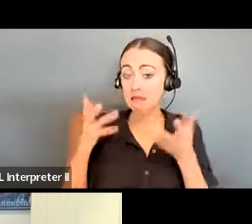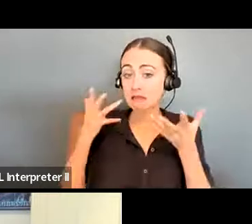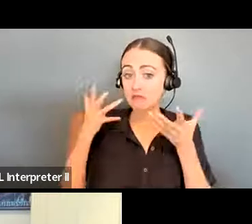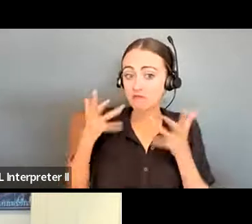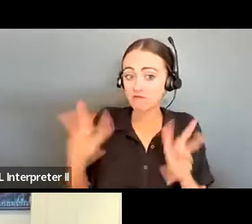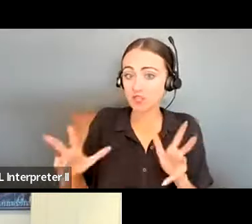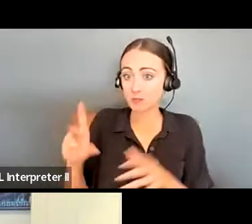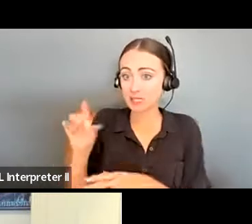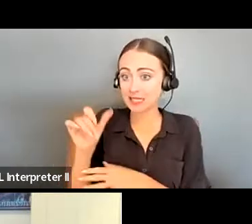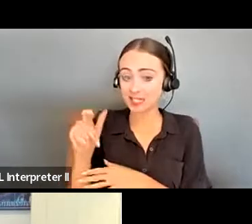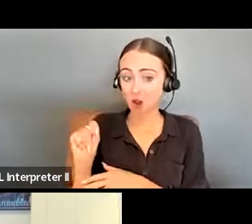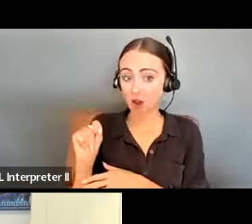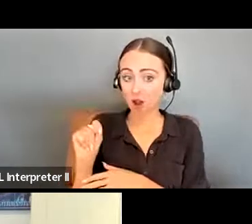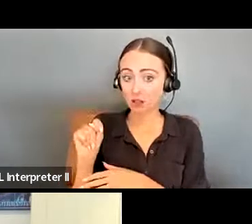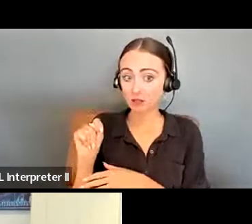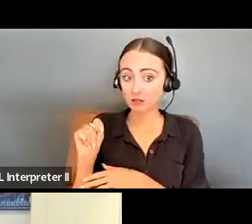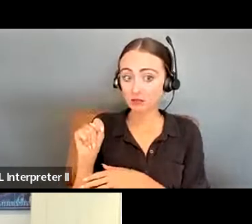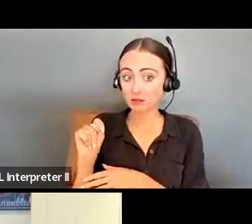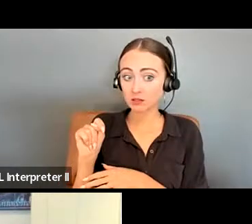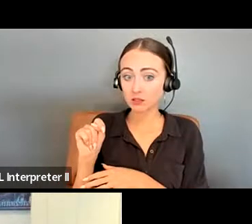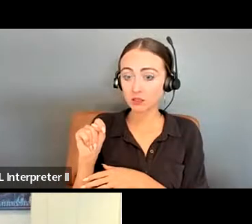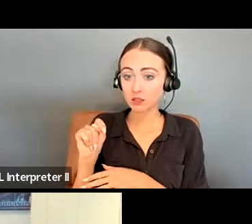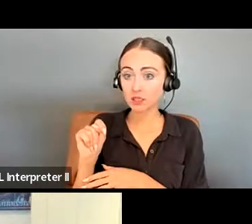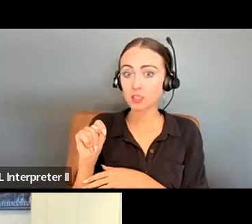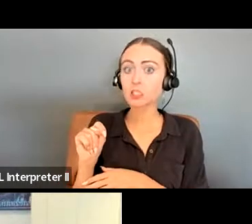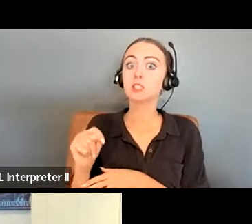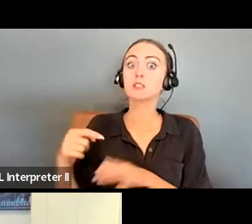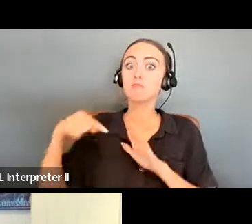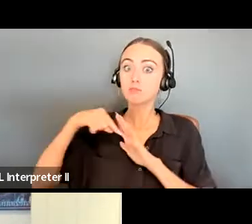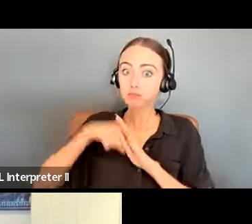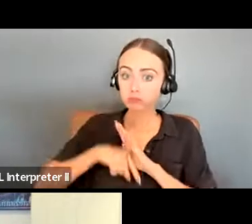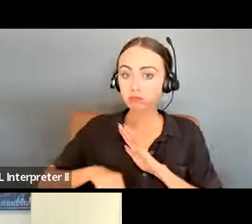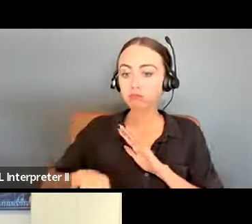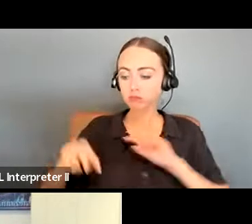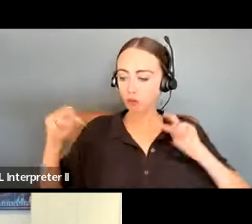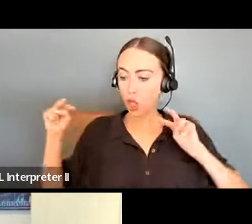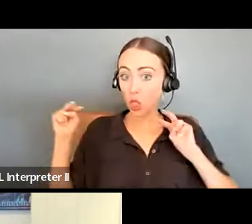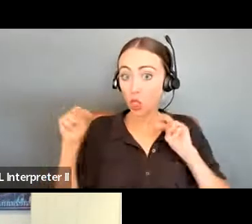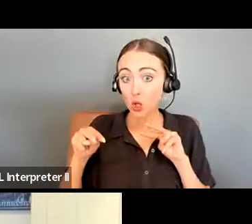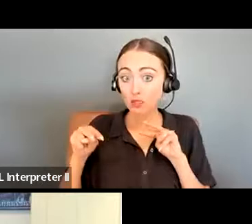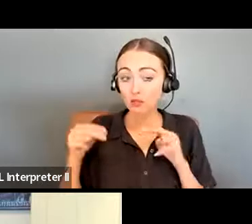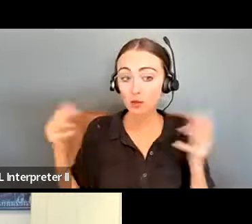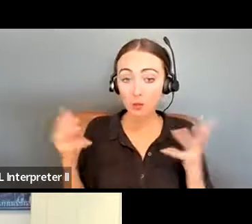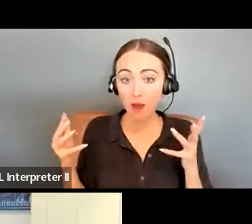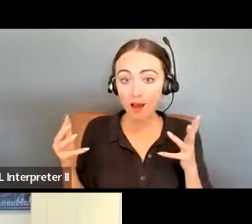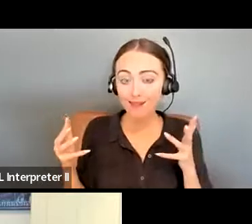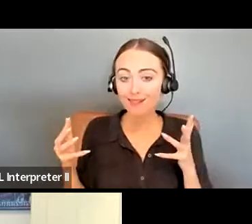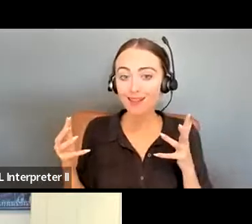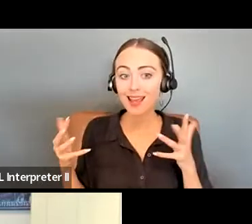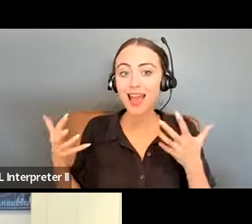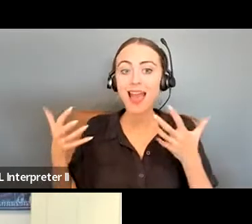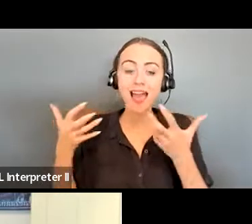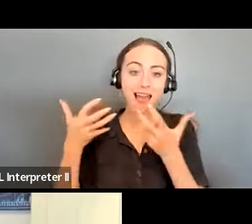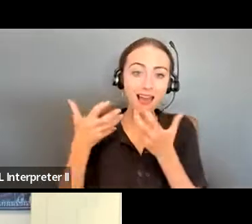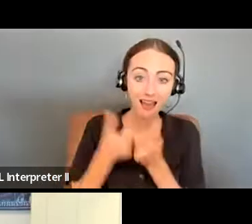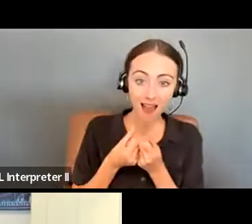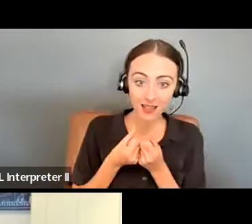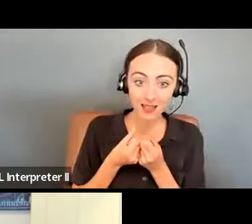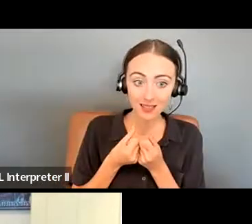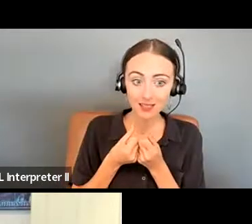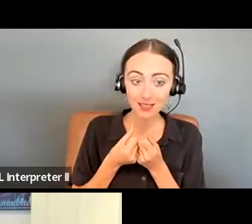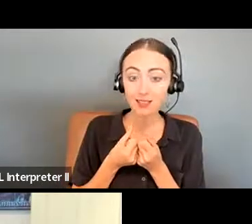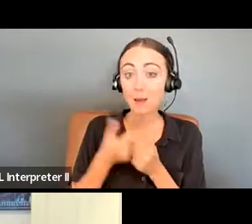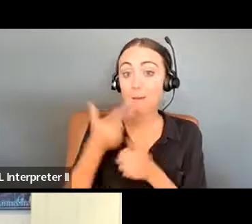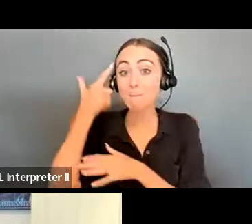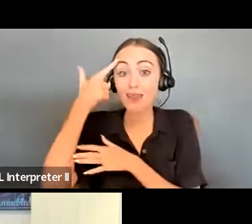by DDOT that comprehensively looks at the accidents, motor vehicle accidents that have